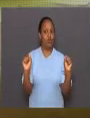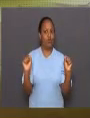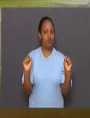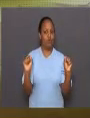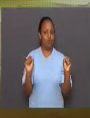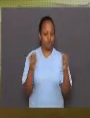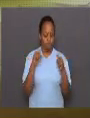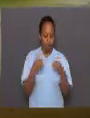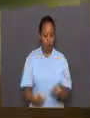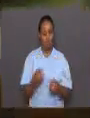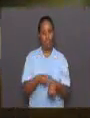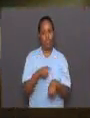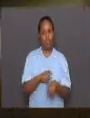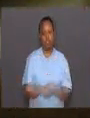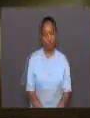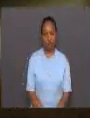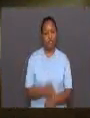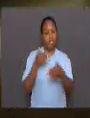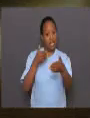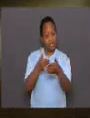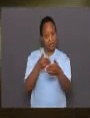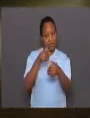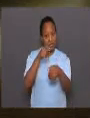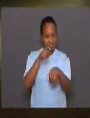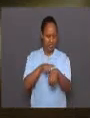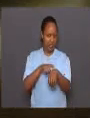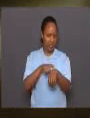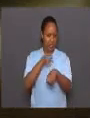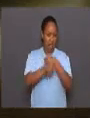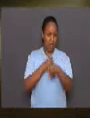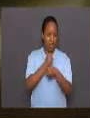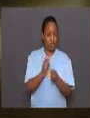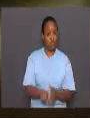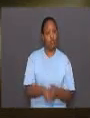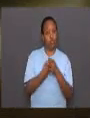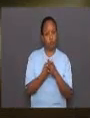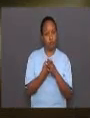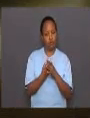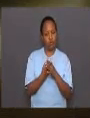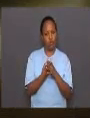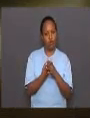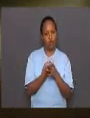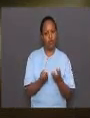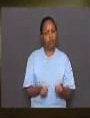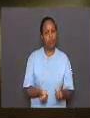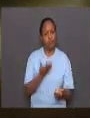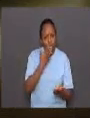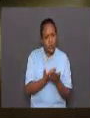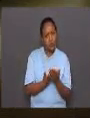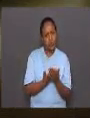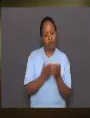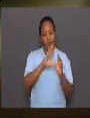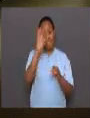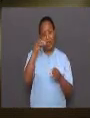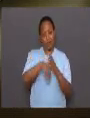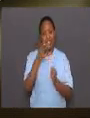present. In recent decades, one of the most positive movements in